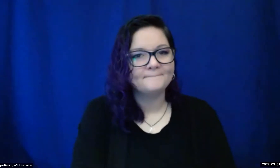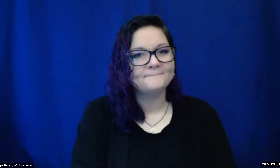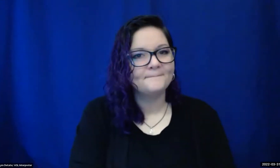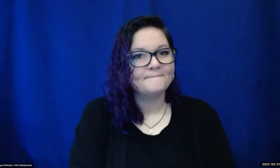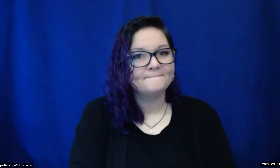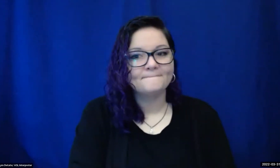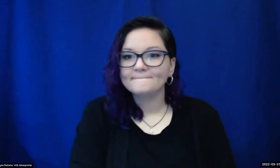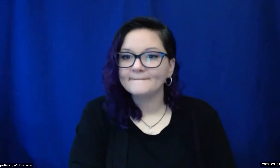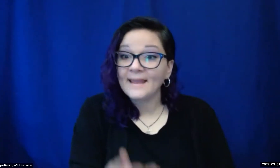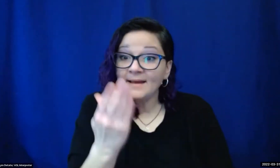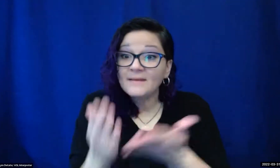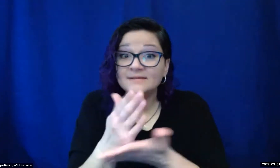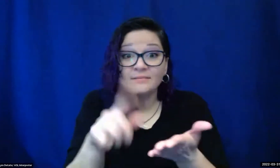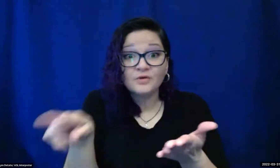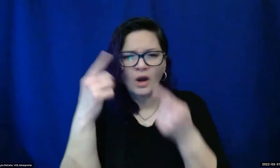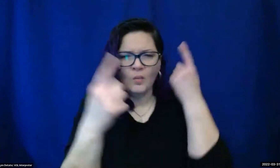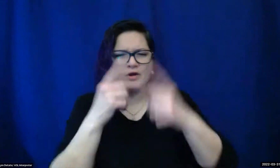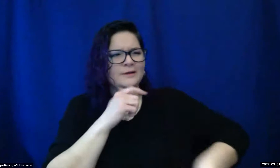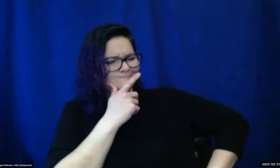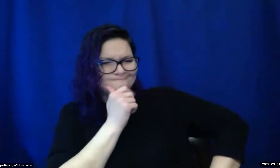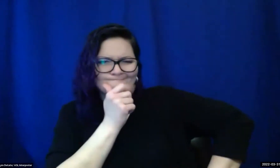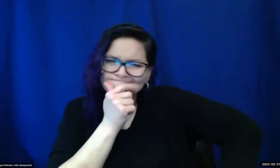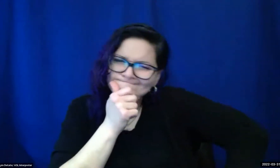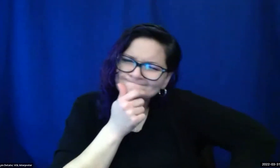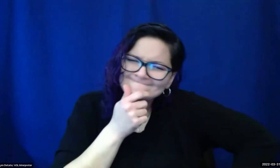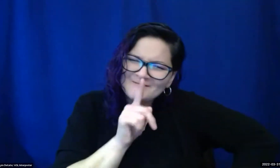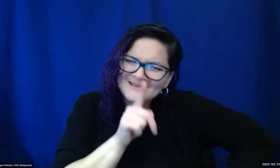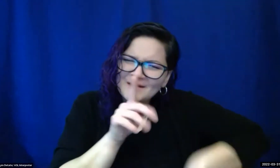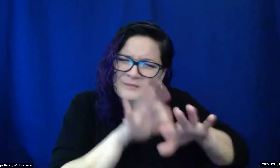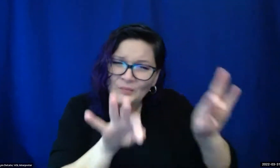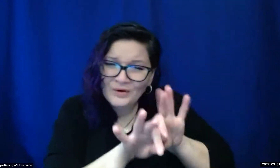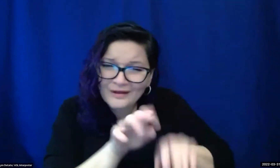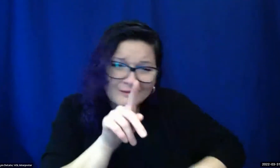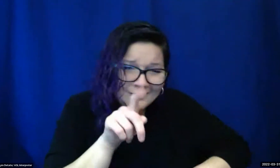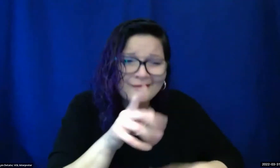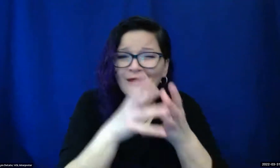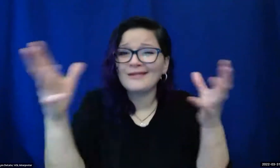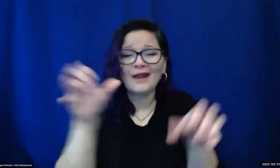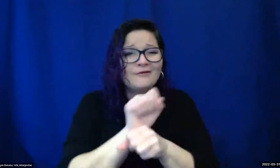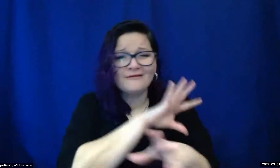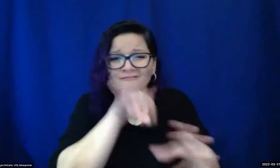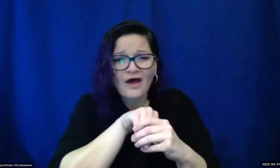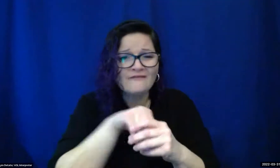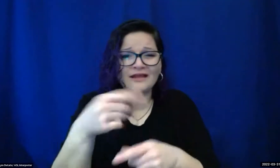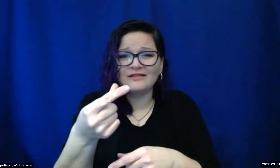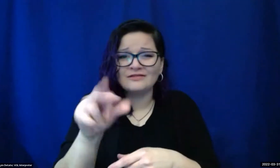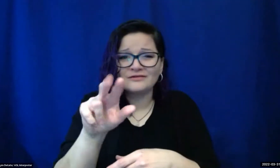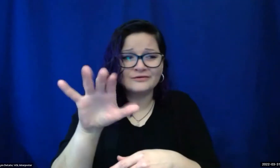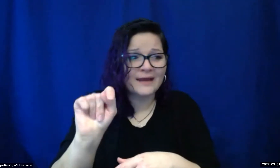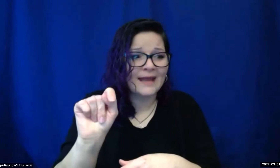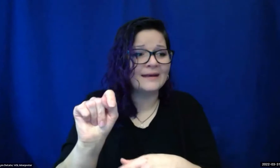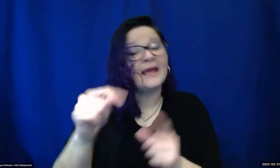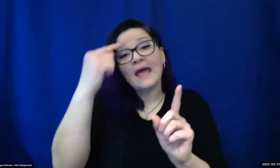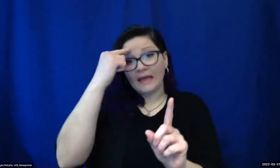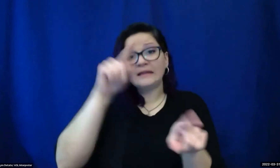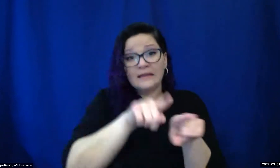Maybe some of you are wondering, is it worth it? There is a lot involved in this grant. I think as someone